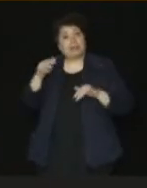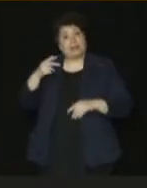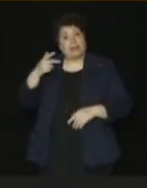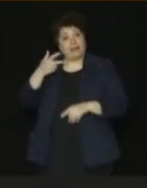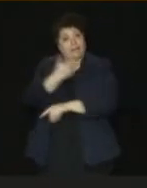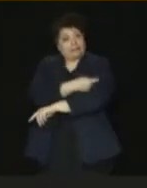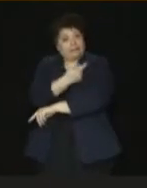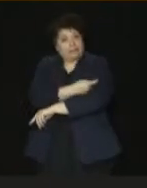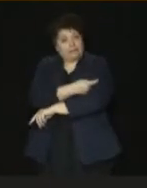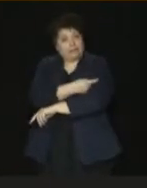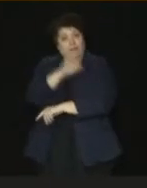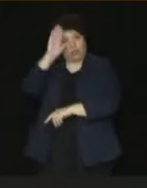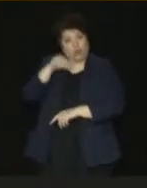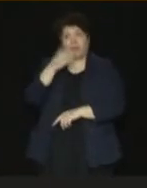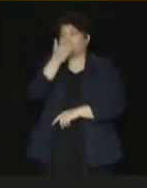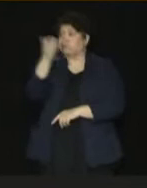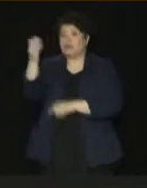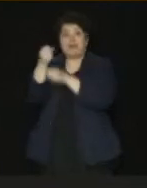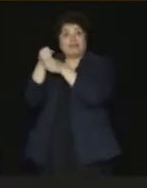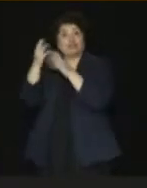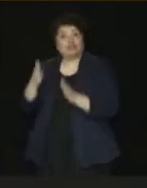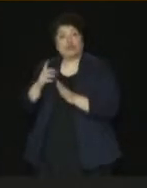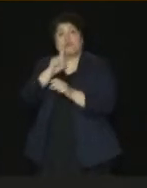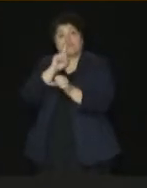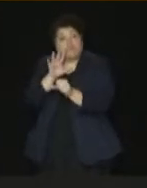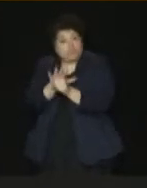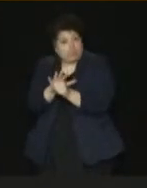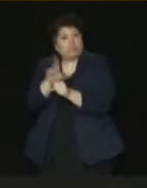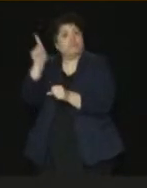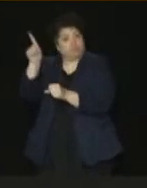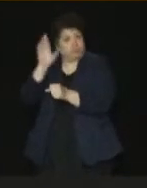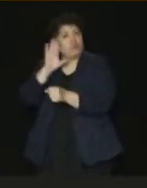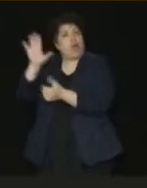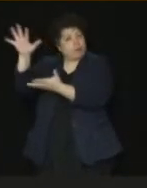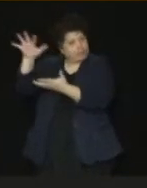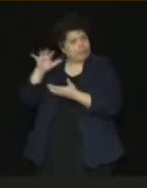will be respected, we are working